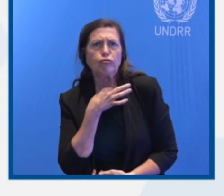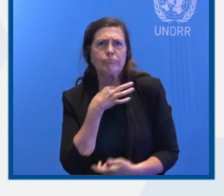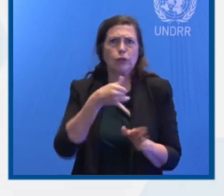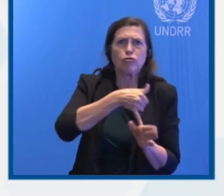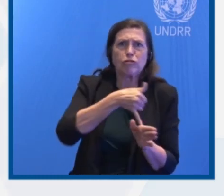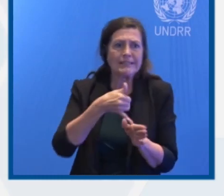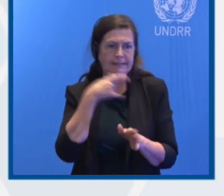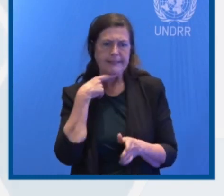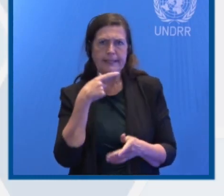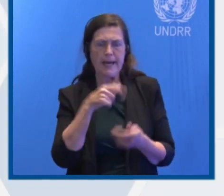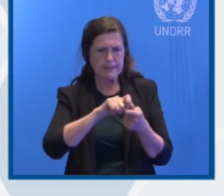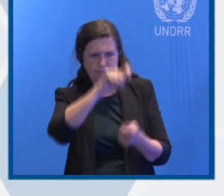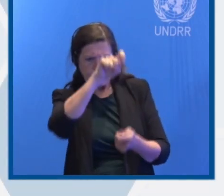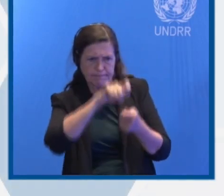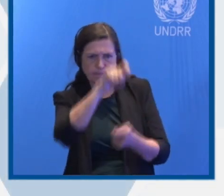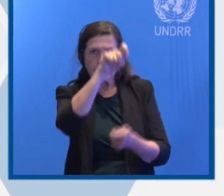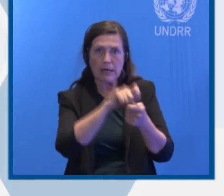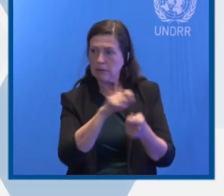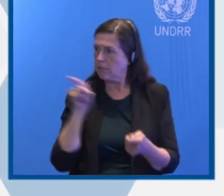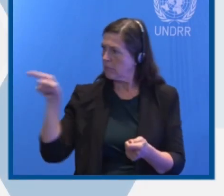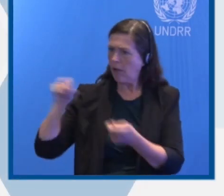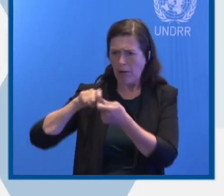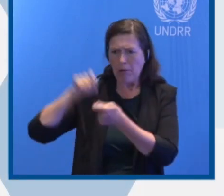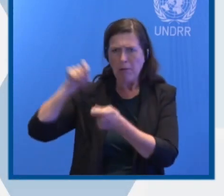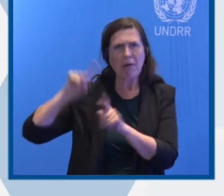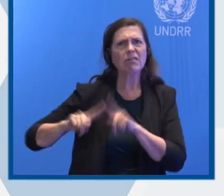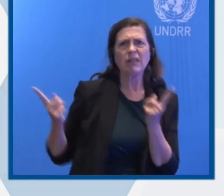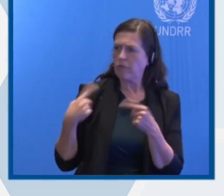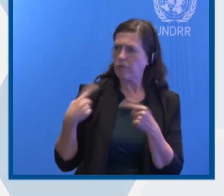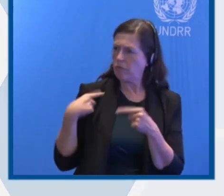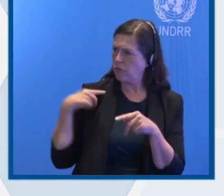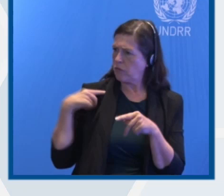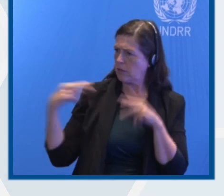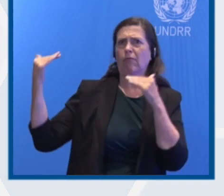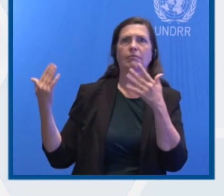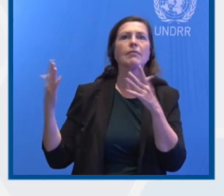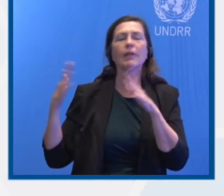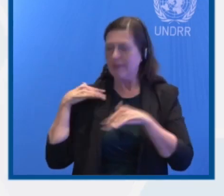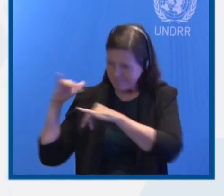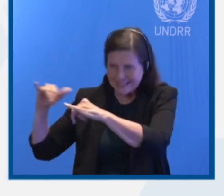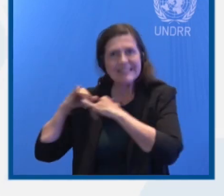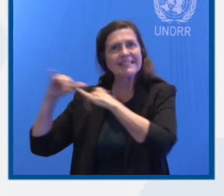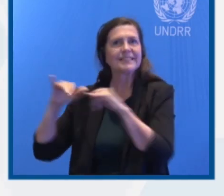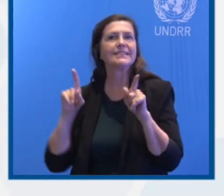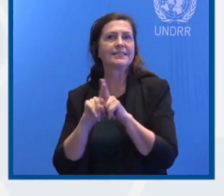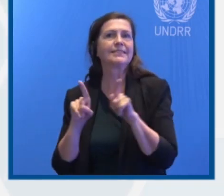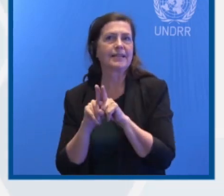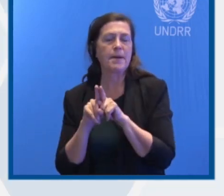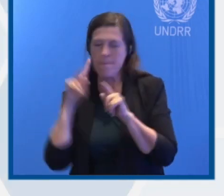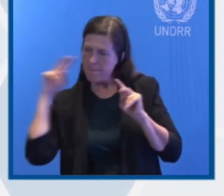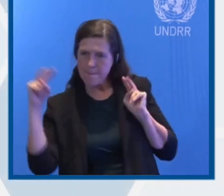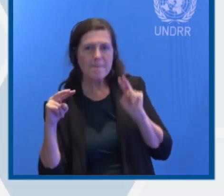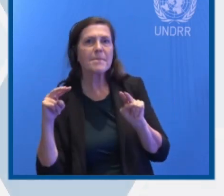there is a completely different process to administration and to